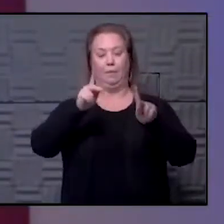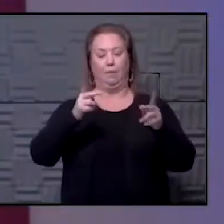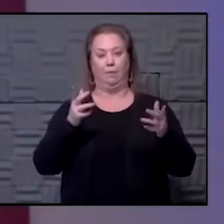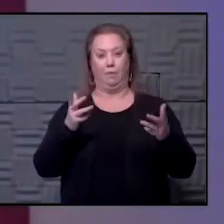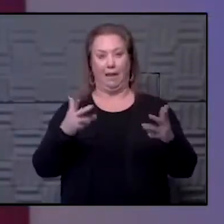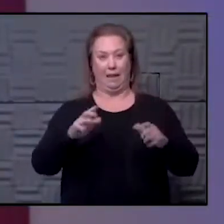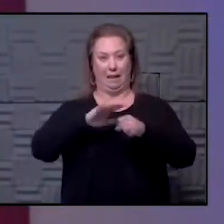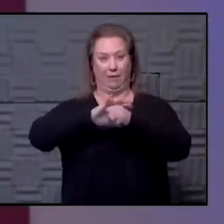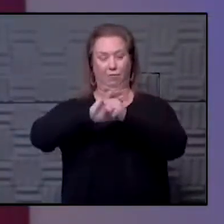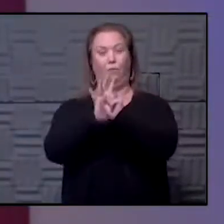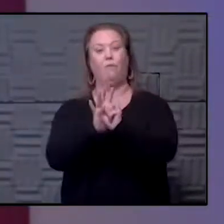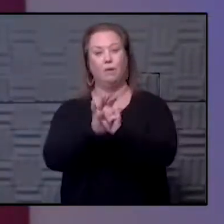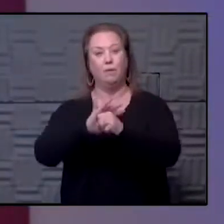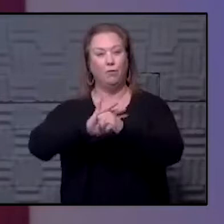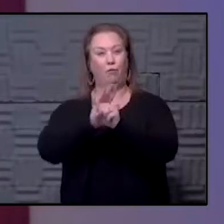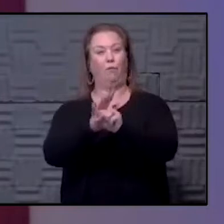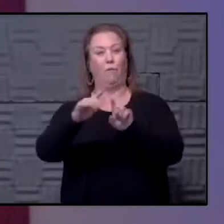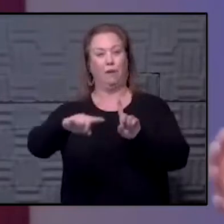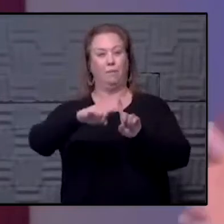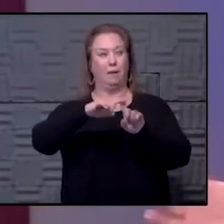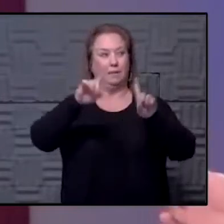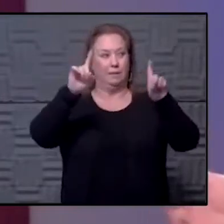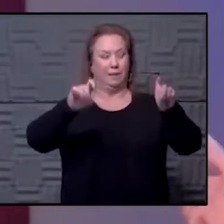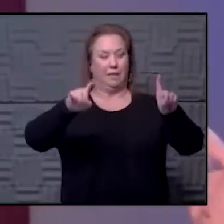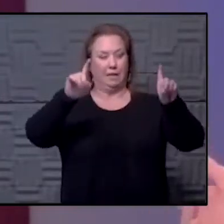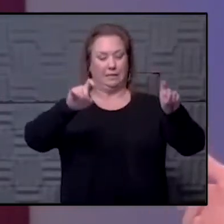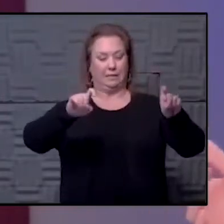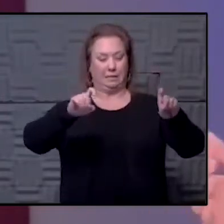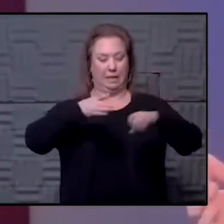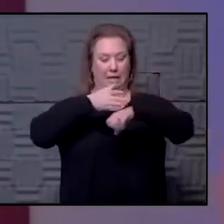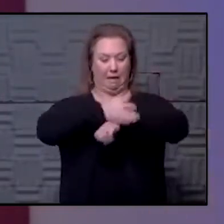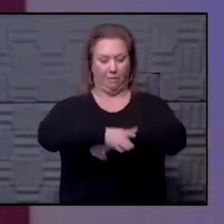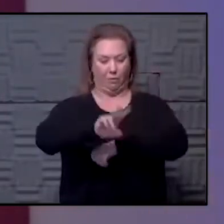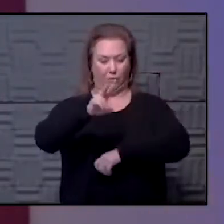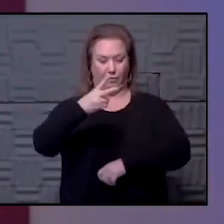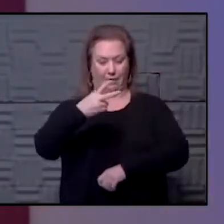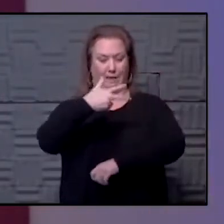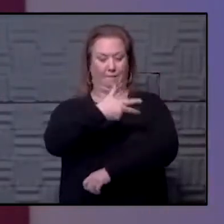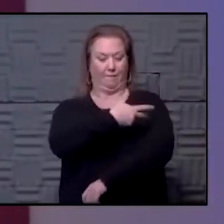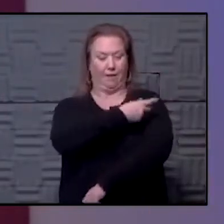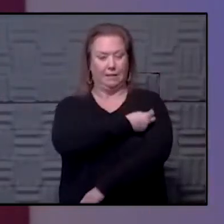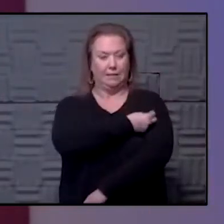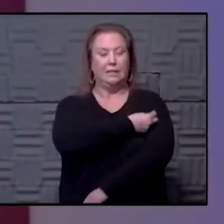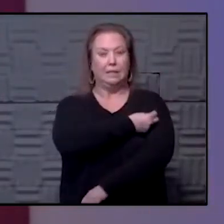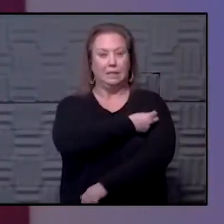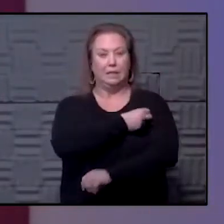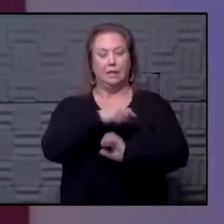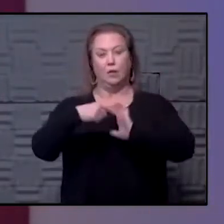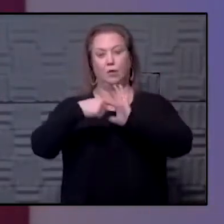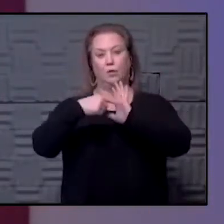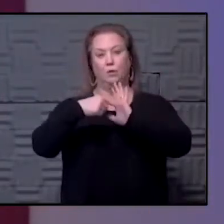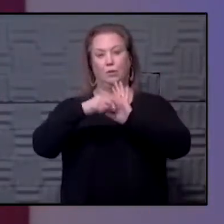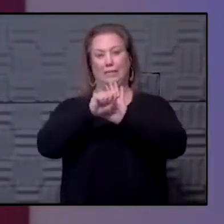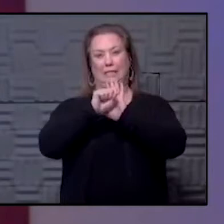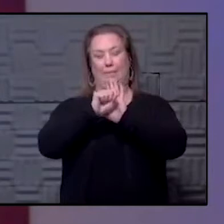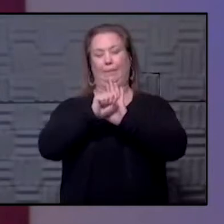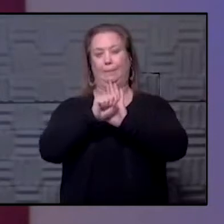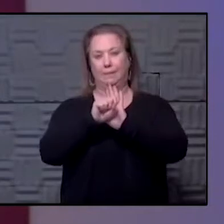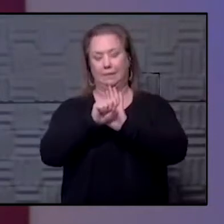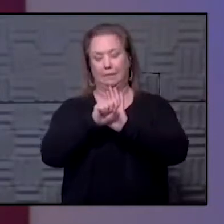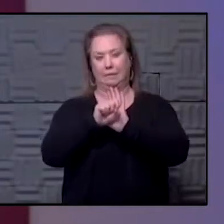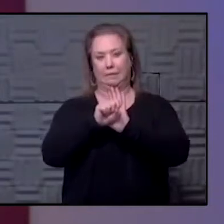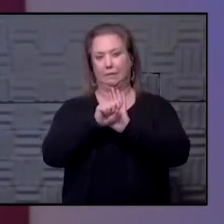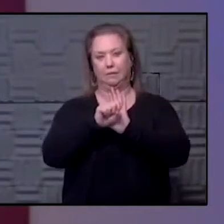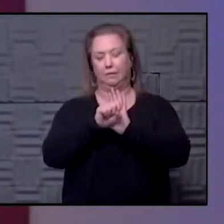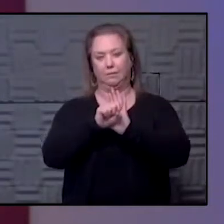had COVID positive test after their second dose of vaccine, their symptoms have been